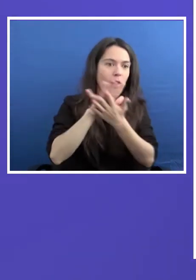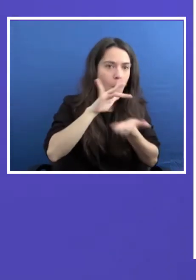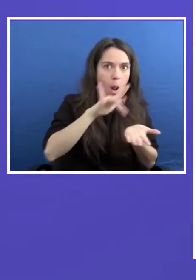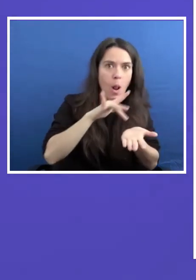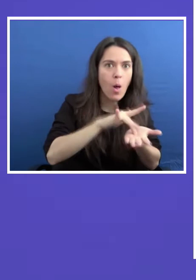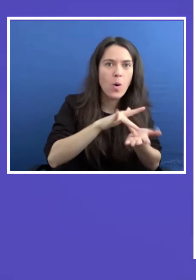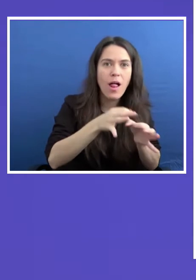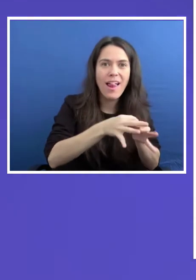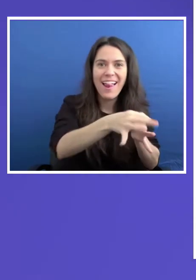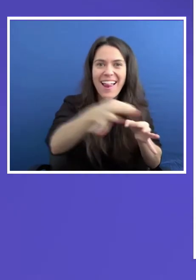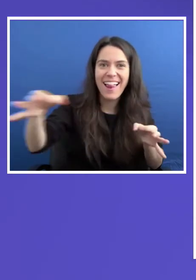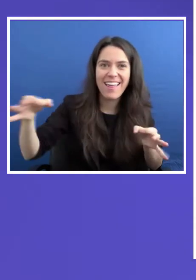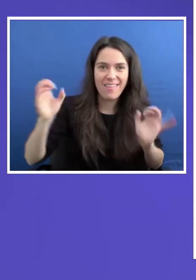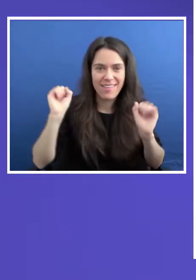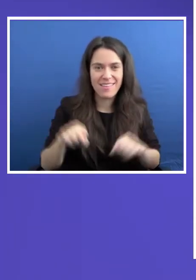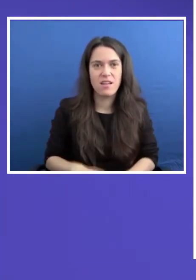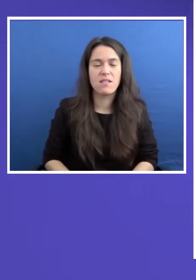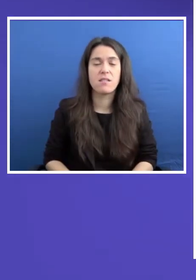believe that a key driver on